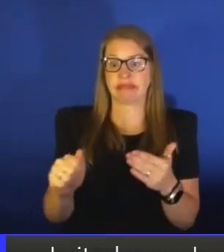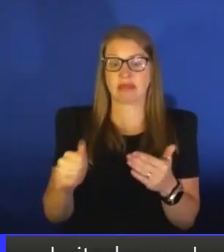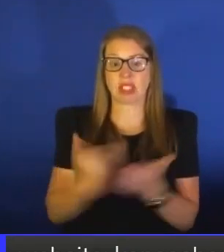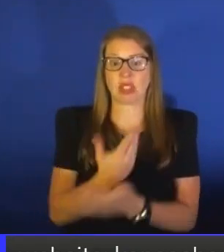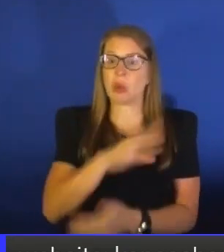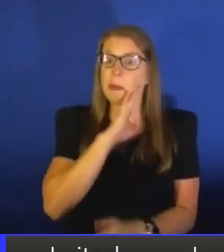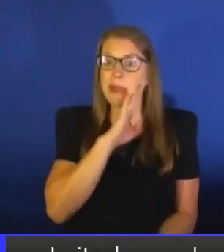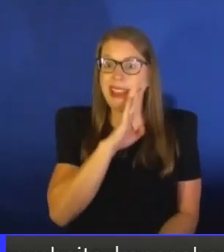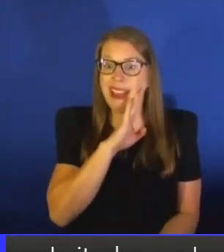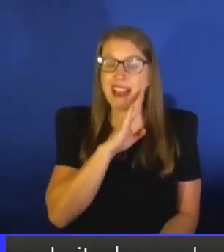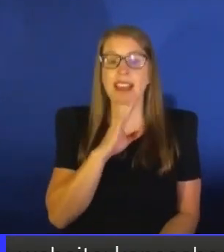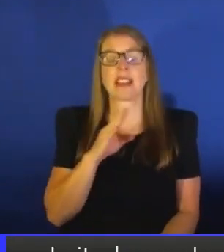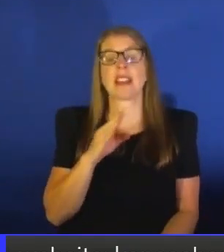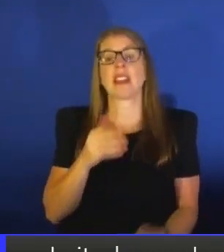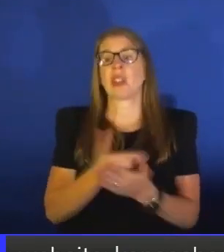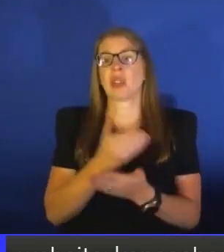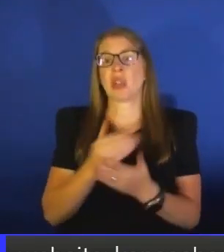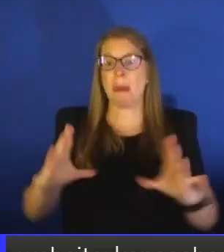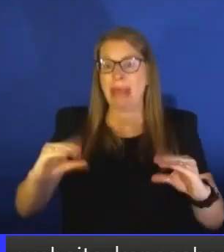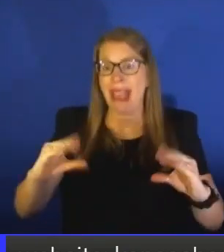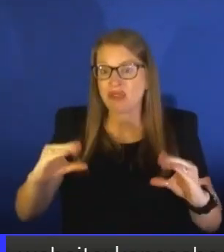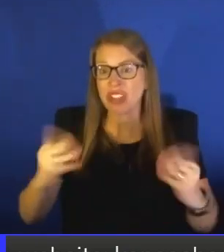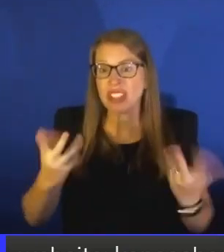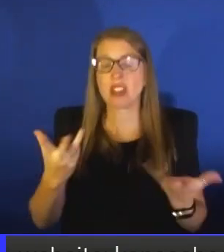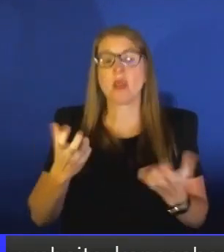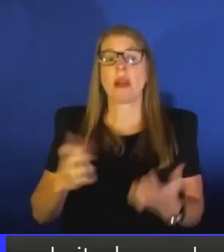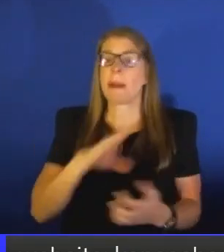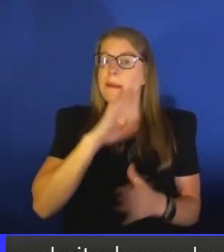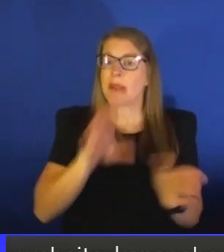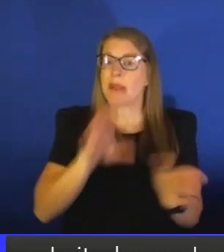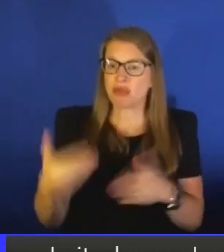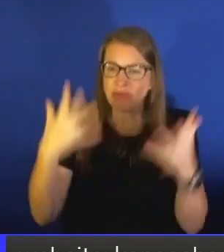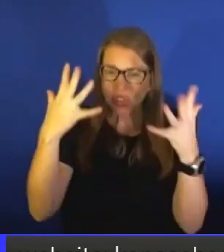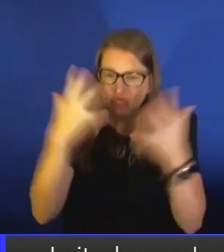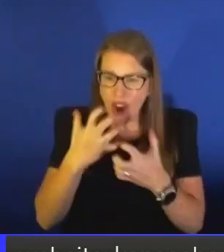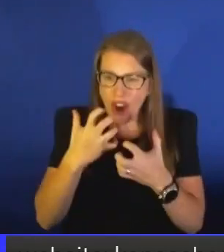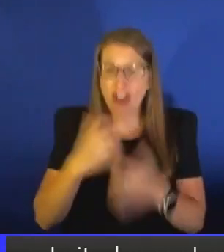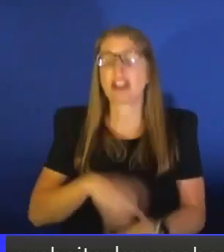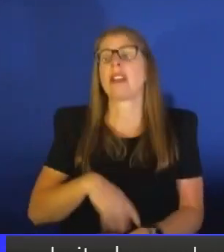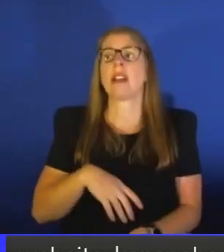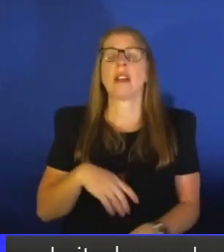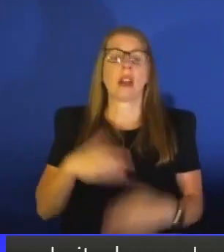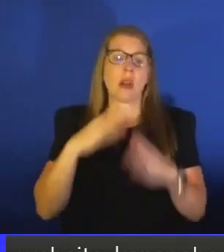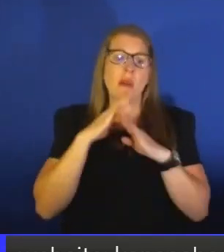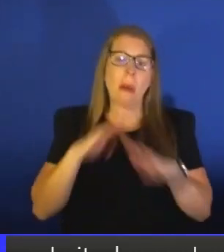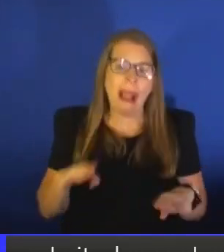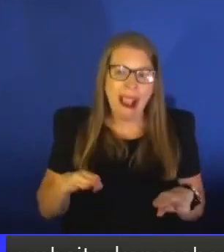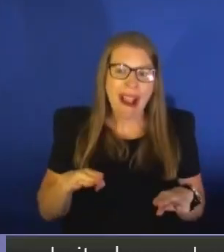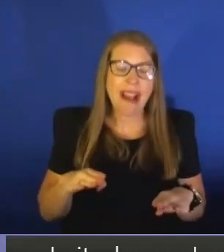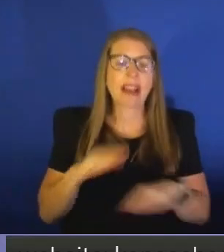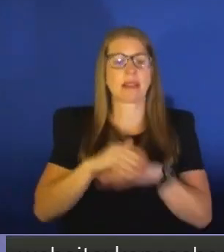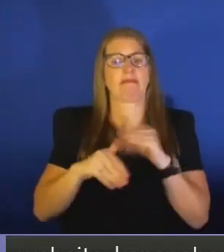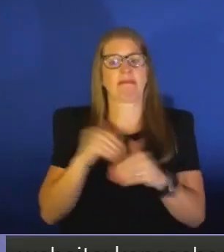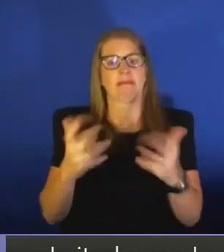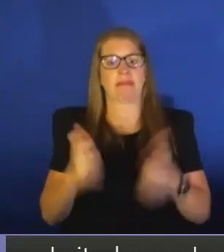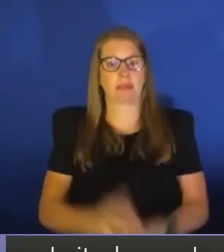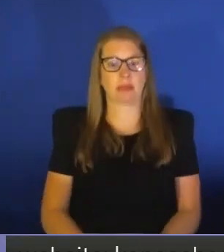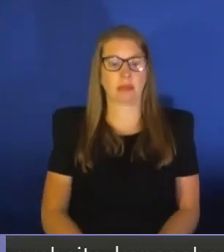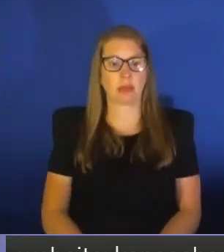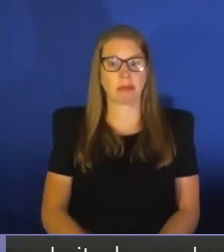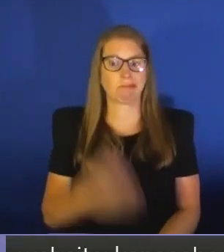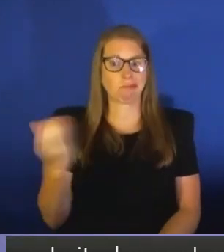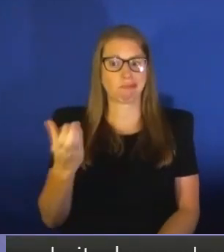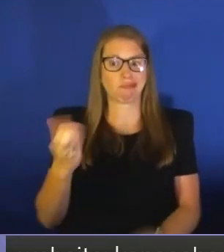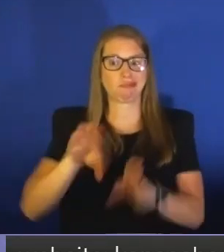a new mattress. You want your bedroom dark, quiet, and comfortable. And that's really device-free. And device-free,